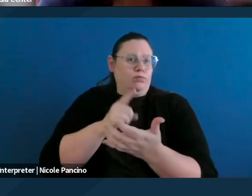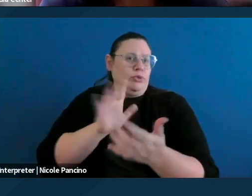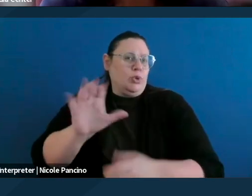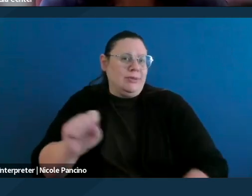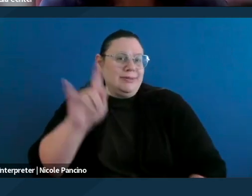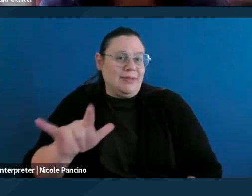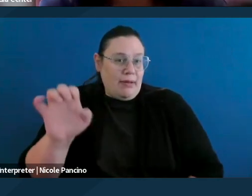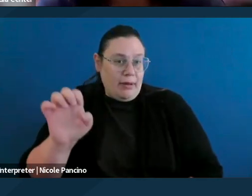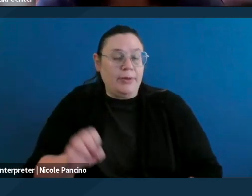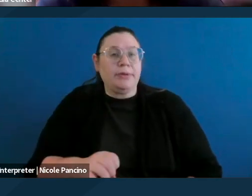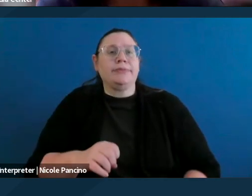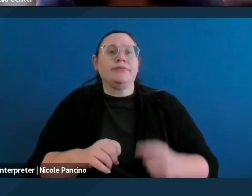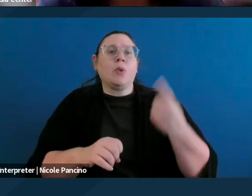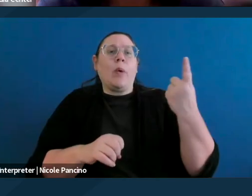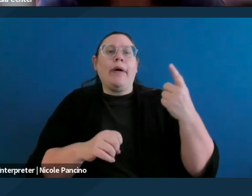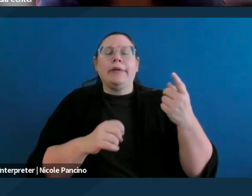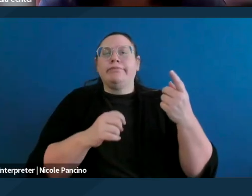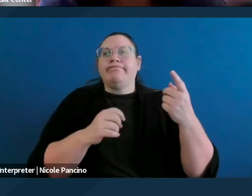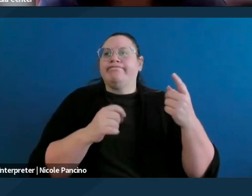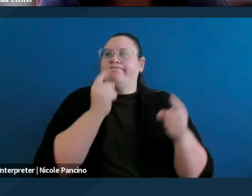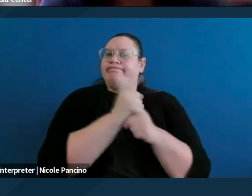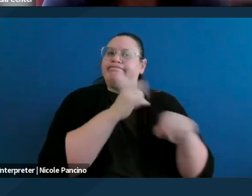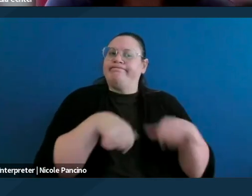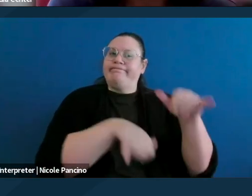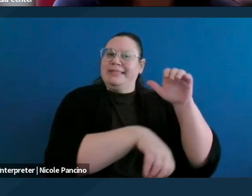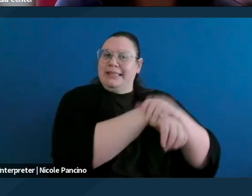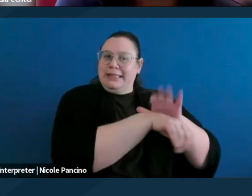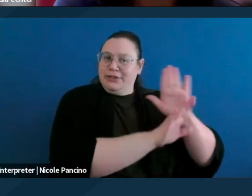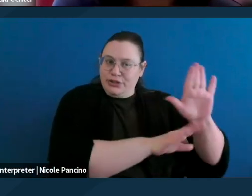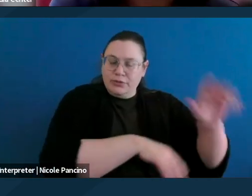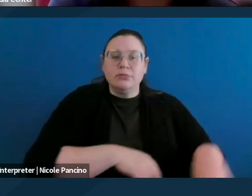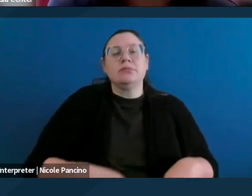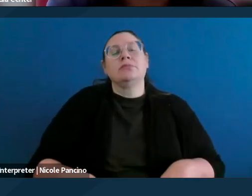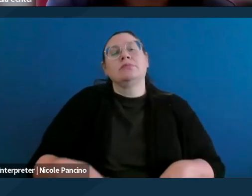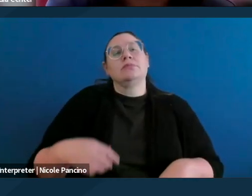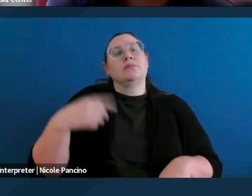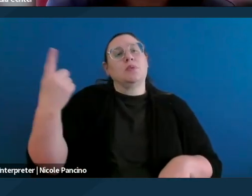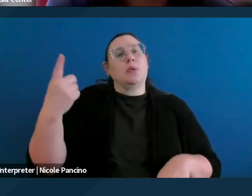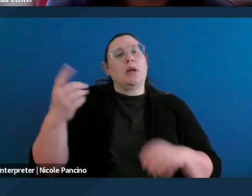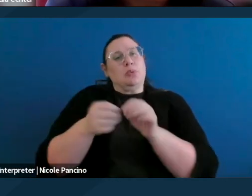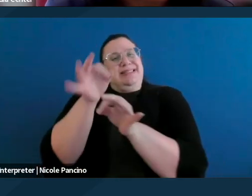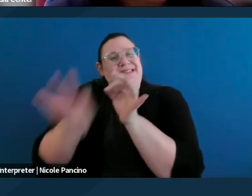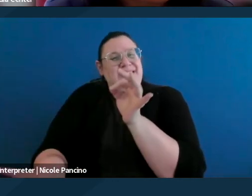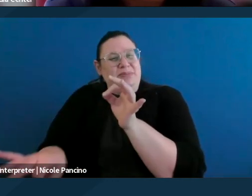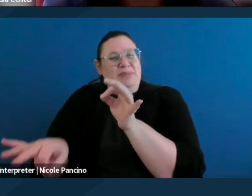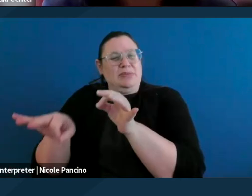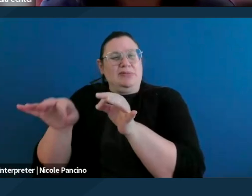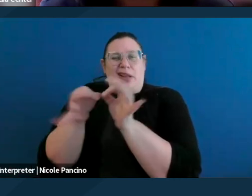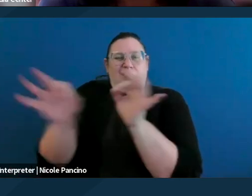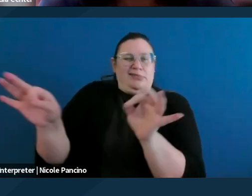that is in sort of standard English, and then there's one that's in plainer English, plainer